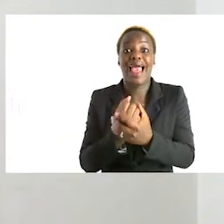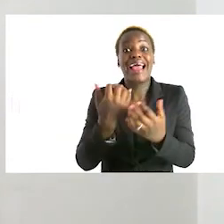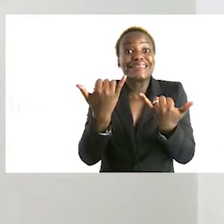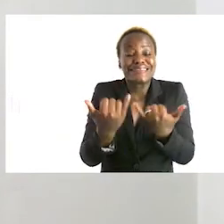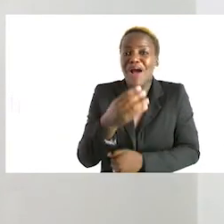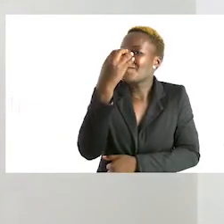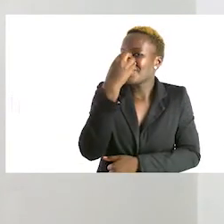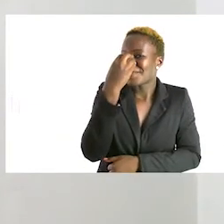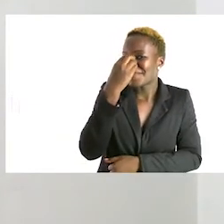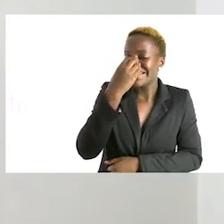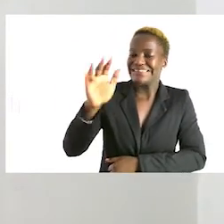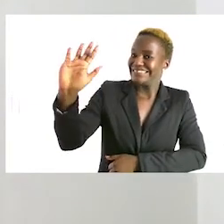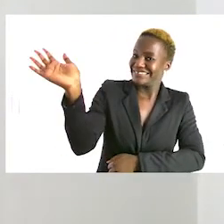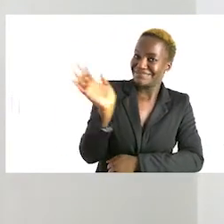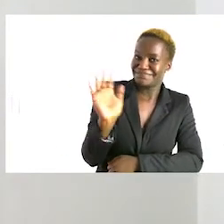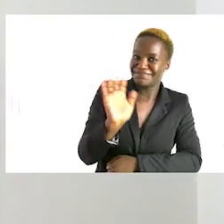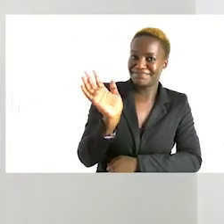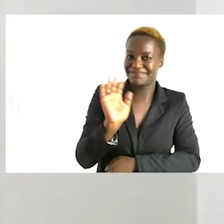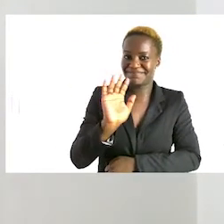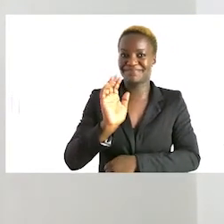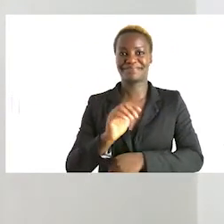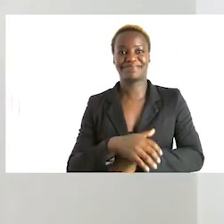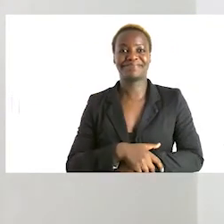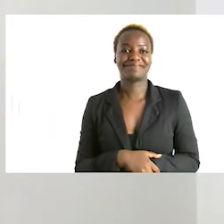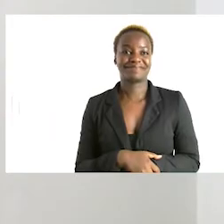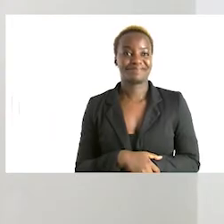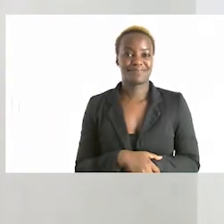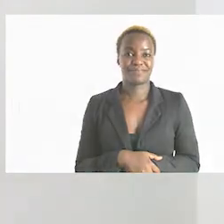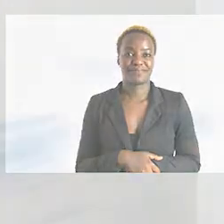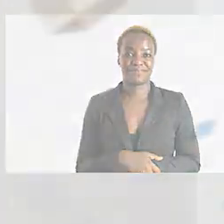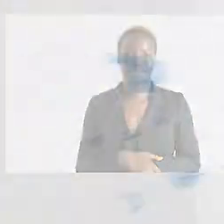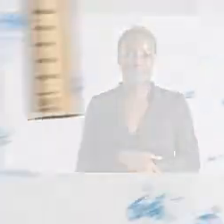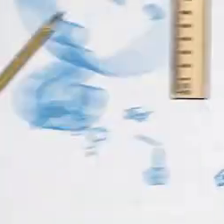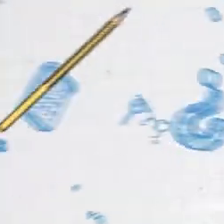here to say goodbye to you guys. Bye.